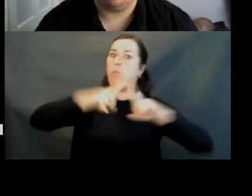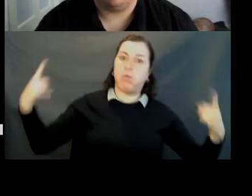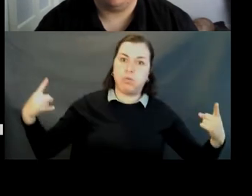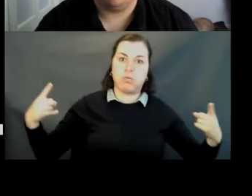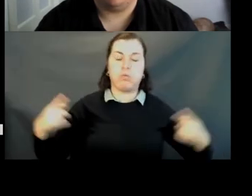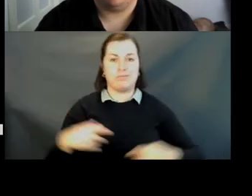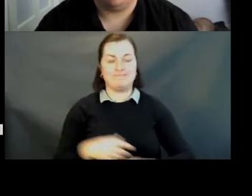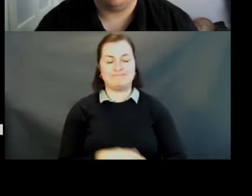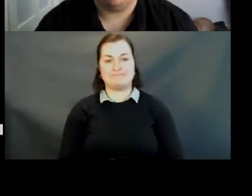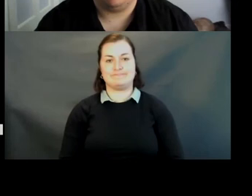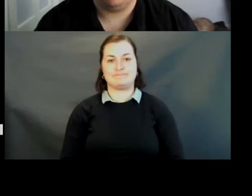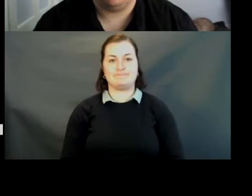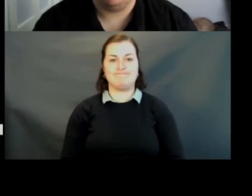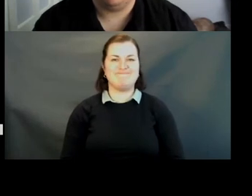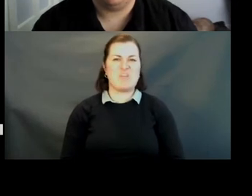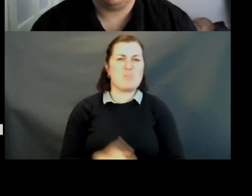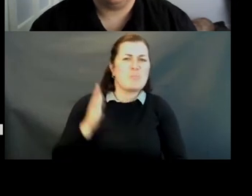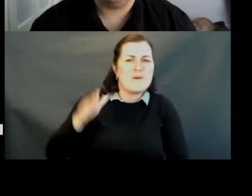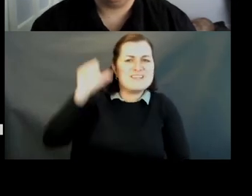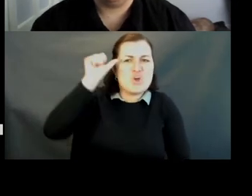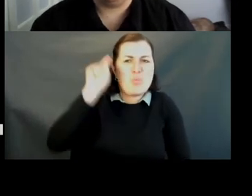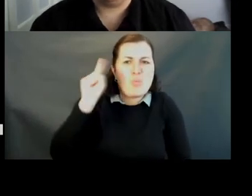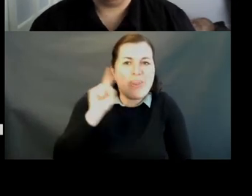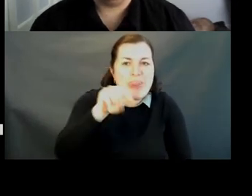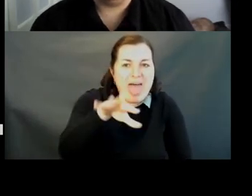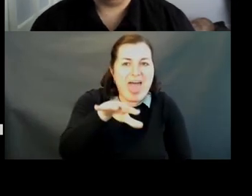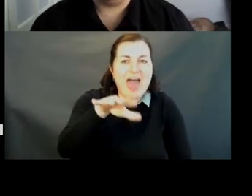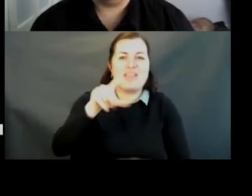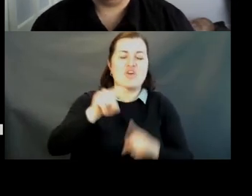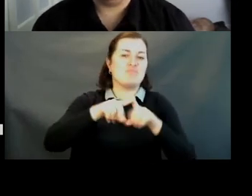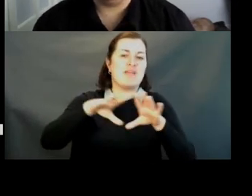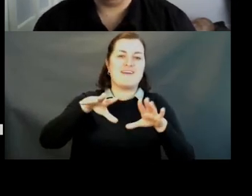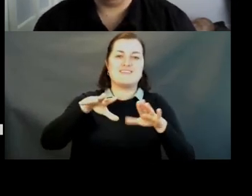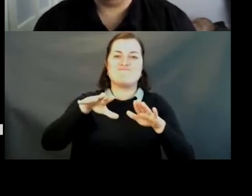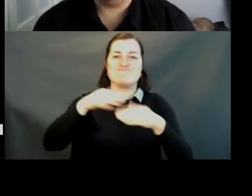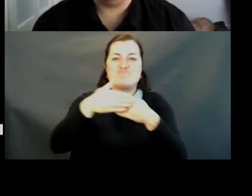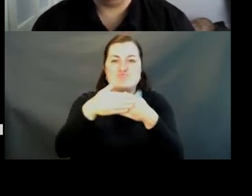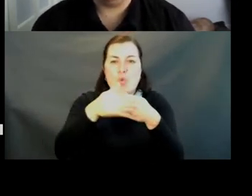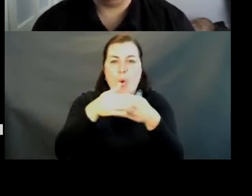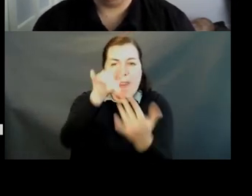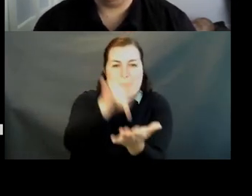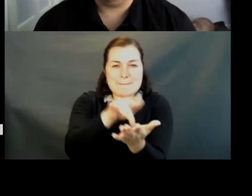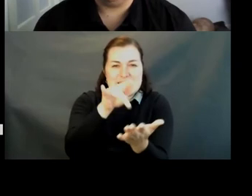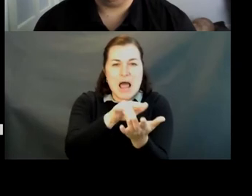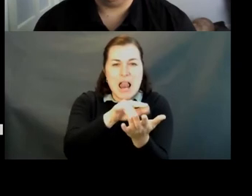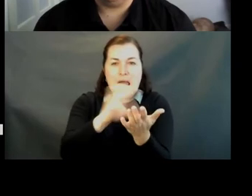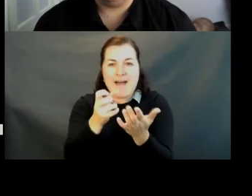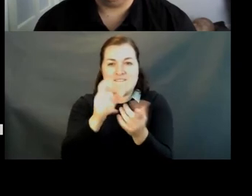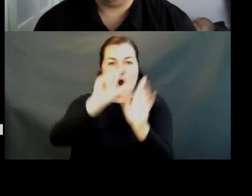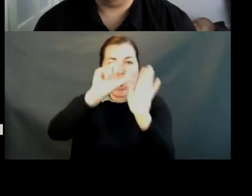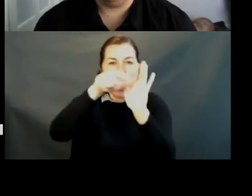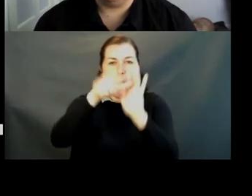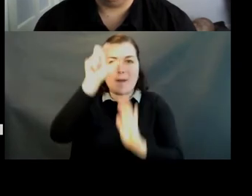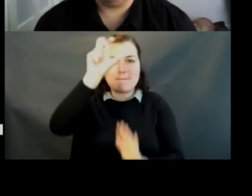need to know there's a central doorway. We need to know there's a clock above it. We need to know that there are bookshelves on either side with